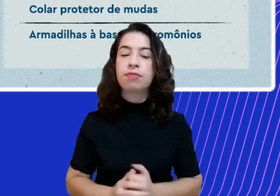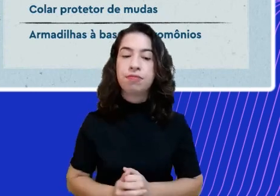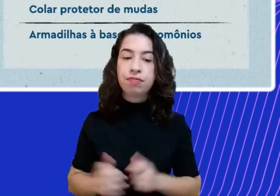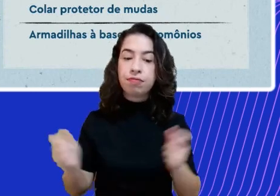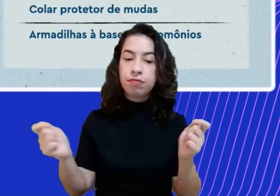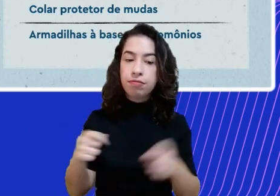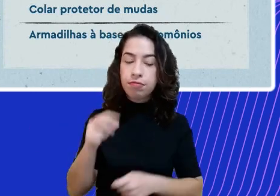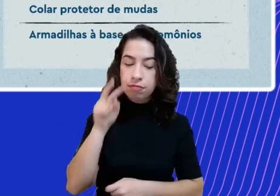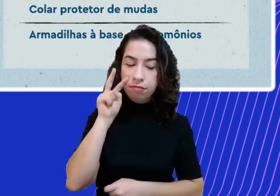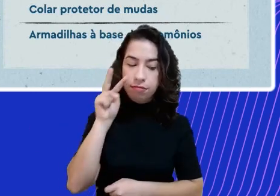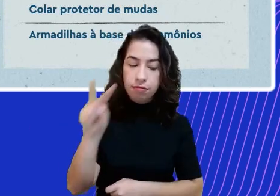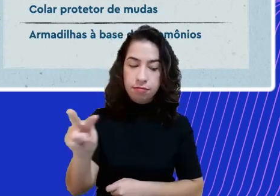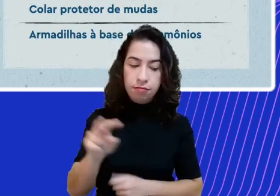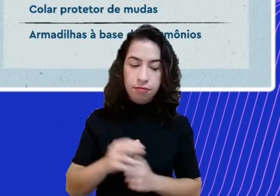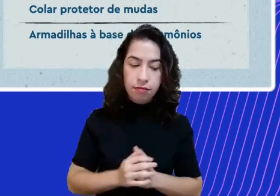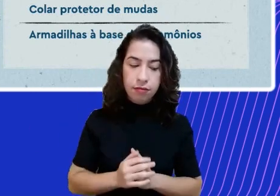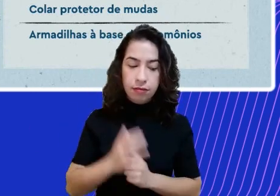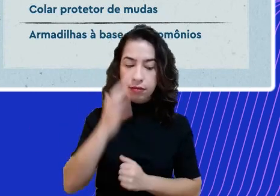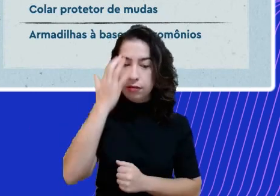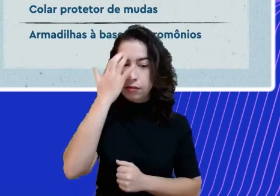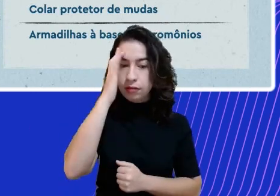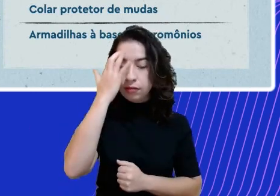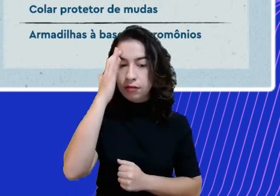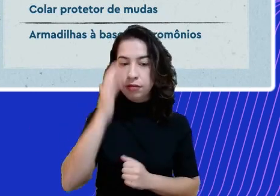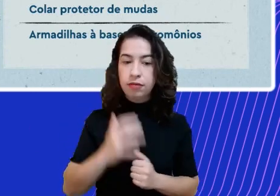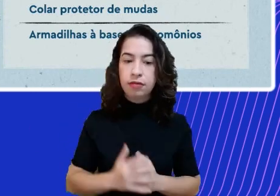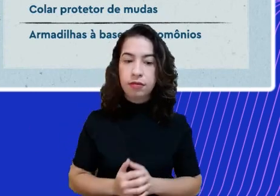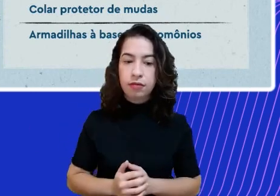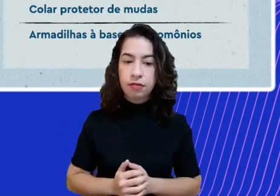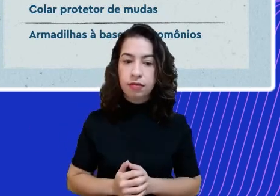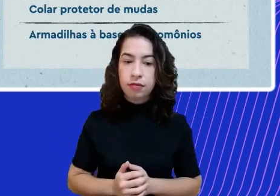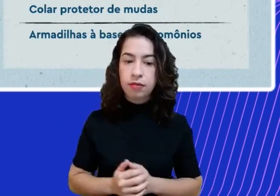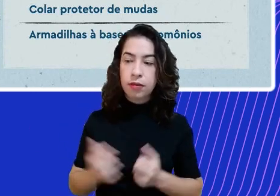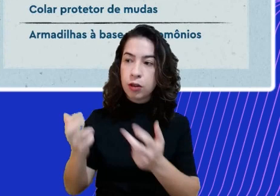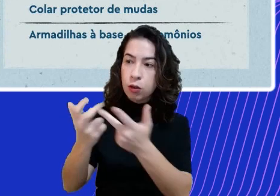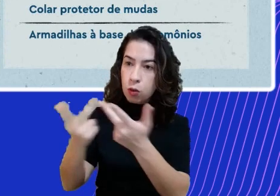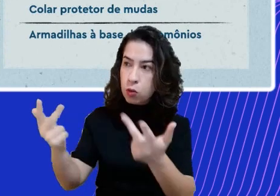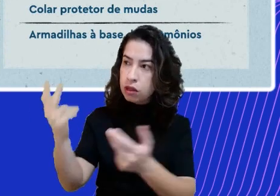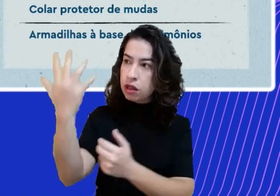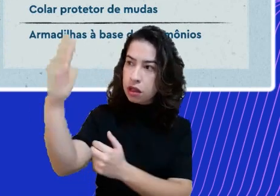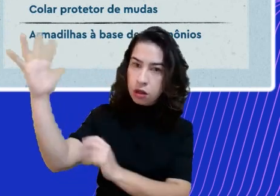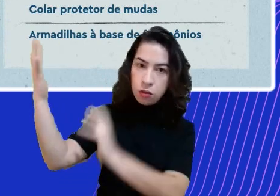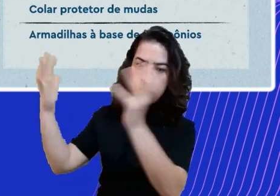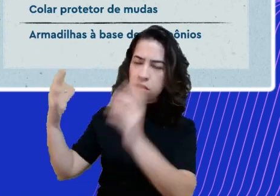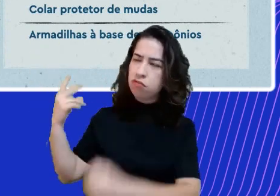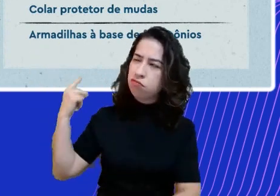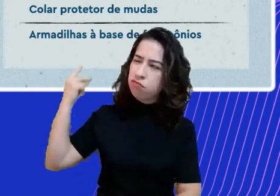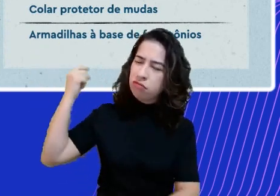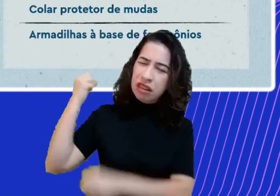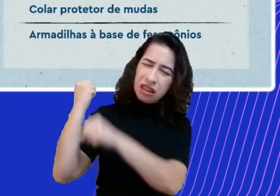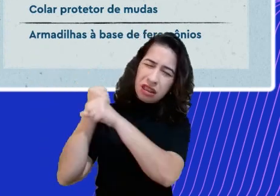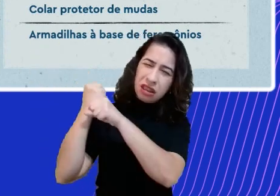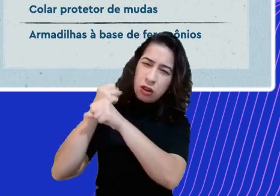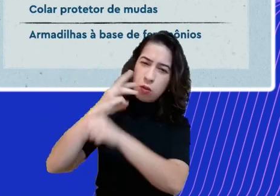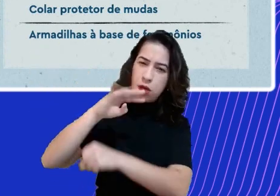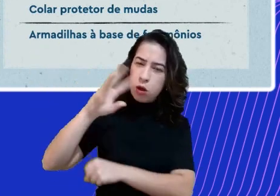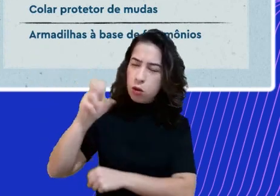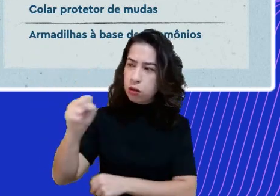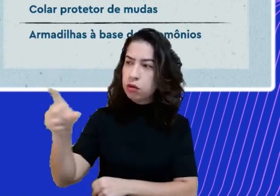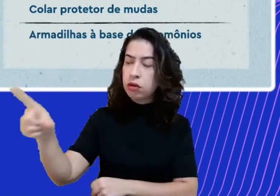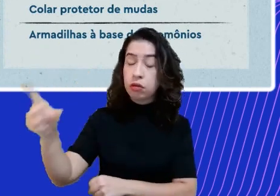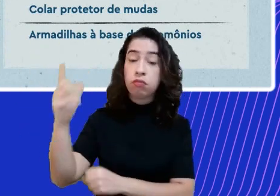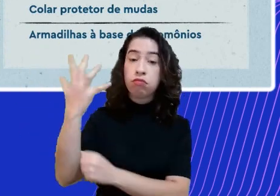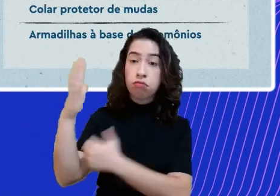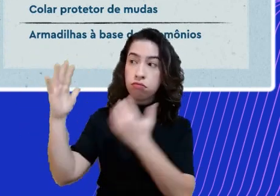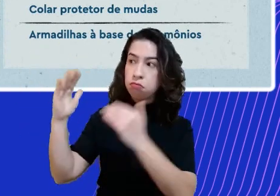this and being able to understand what are the inspirations in nature, because for million years nature is evolving